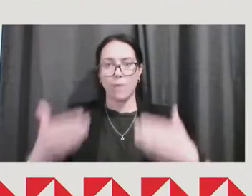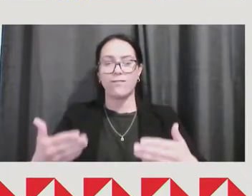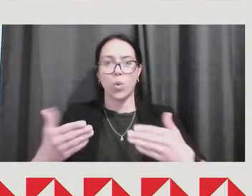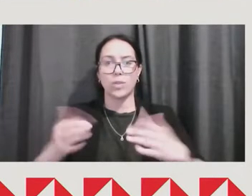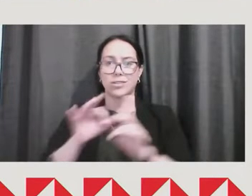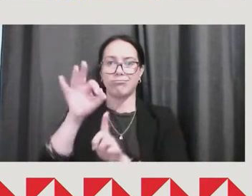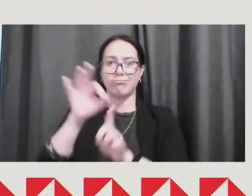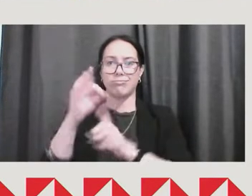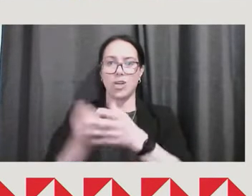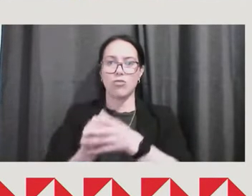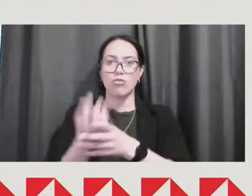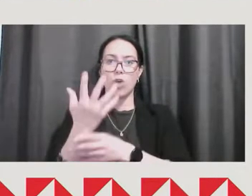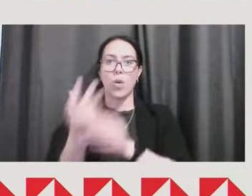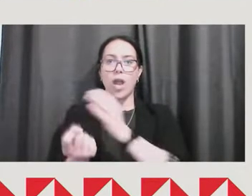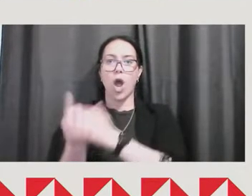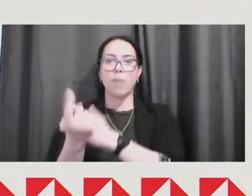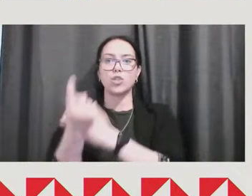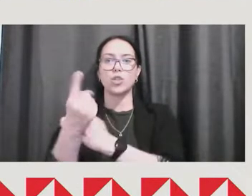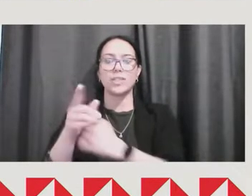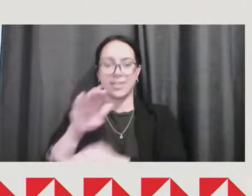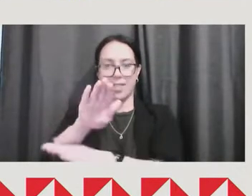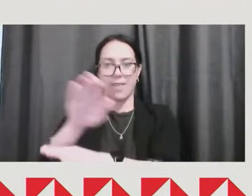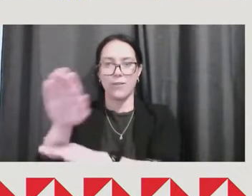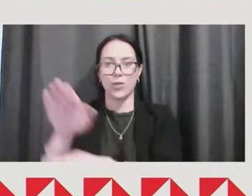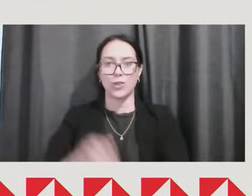future expressions